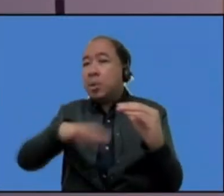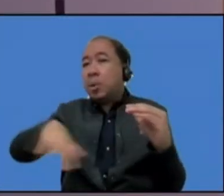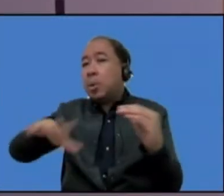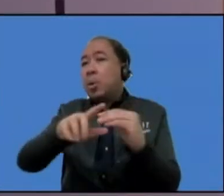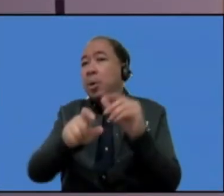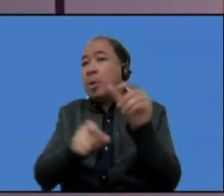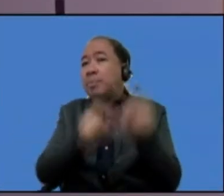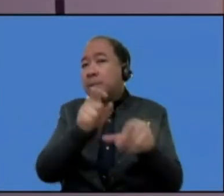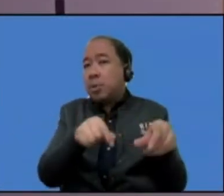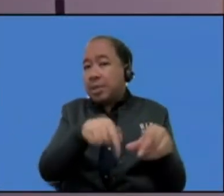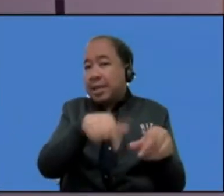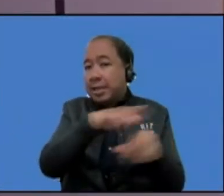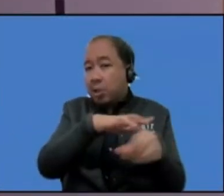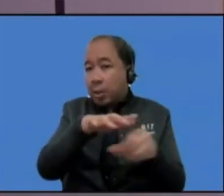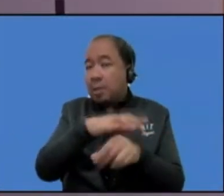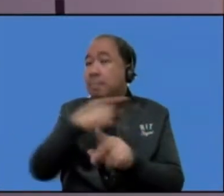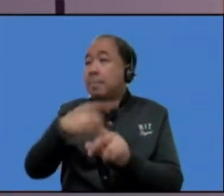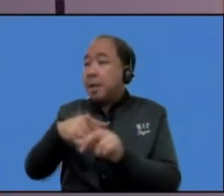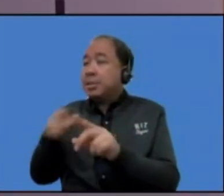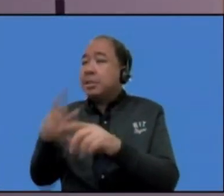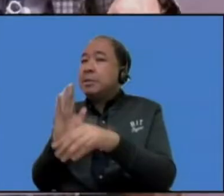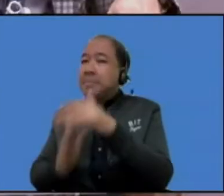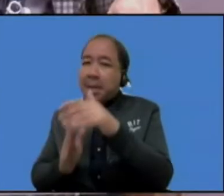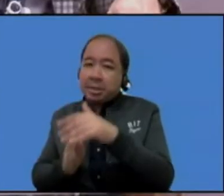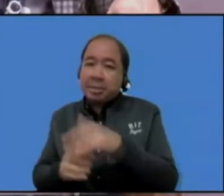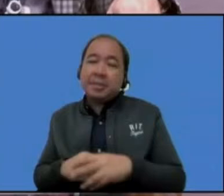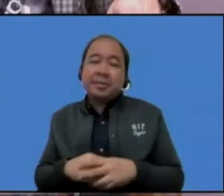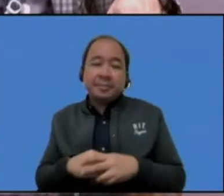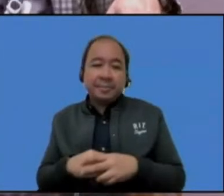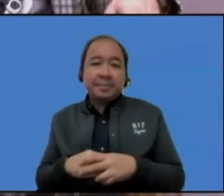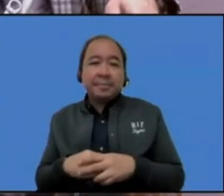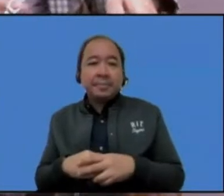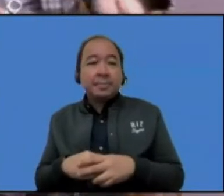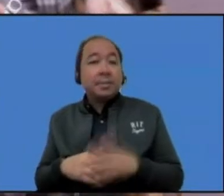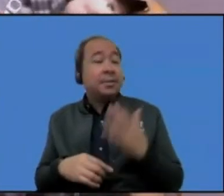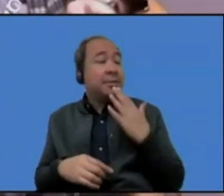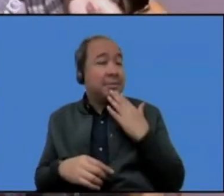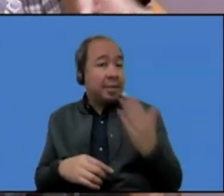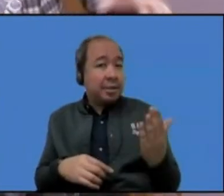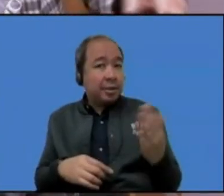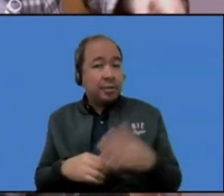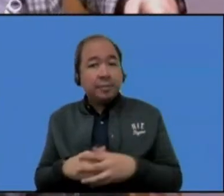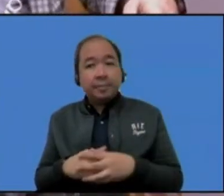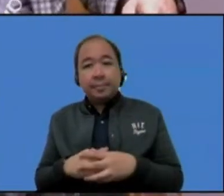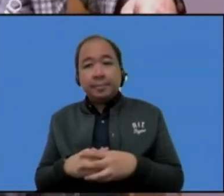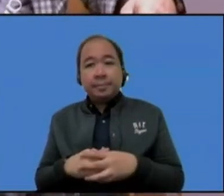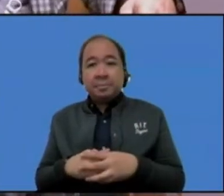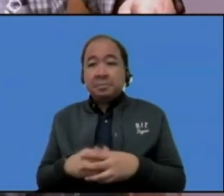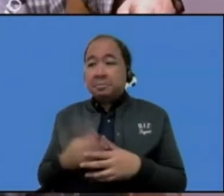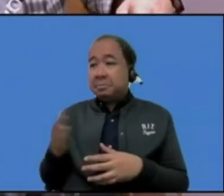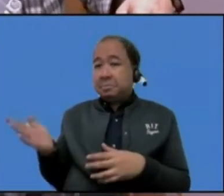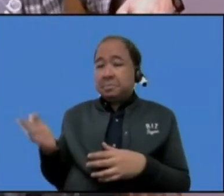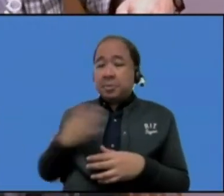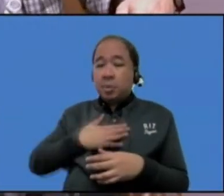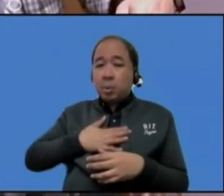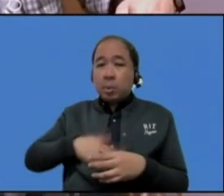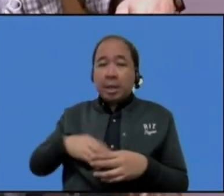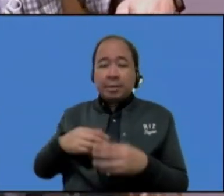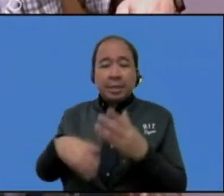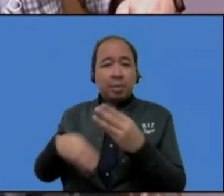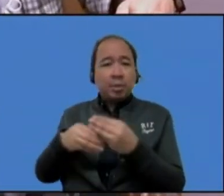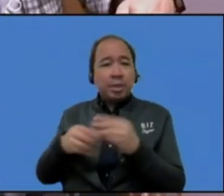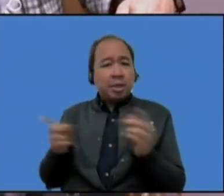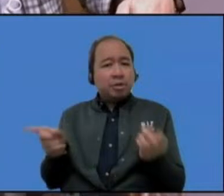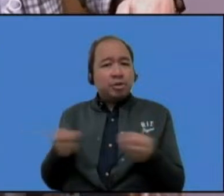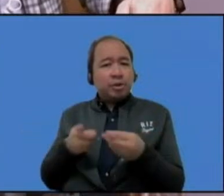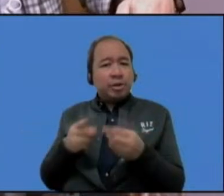also to the migrants. Thank you very much, Mr. Budiroja. Ms. Dunganeva, would you like to comment briefly as